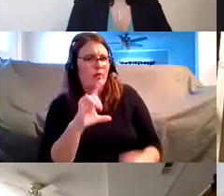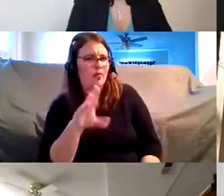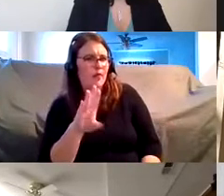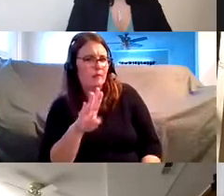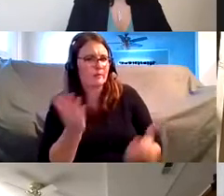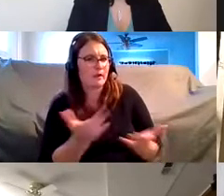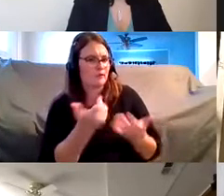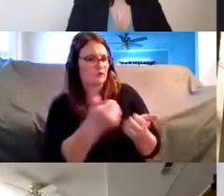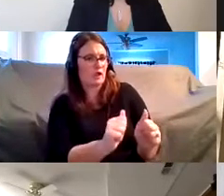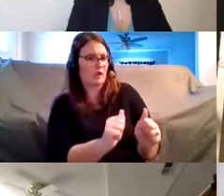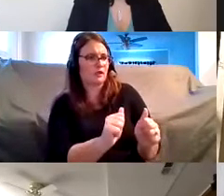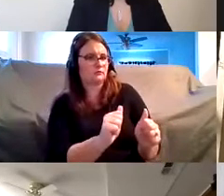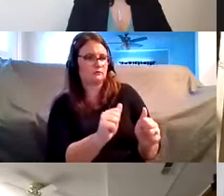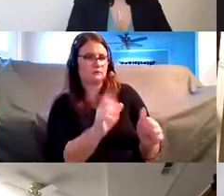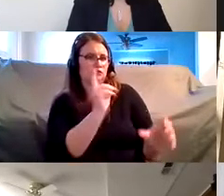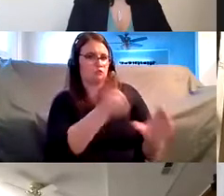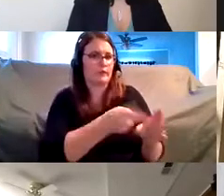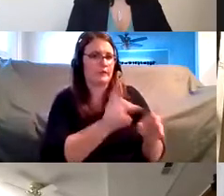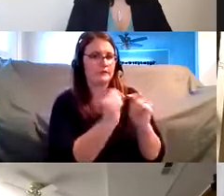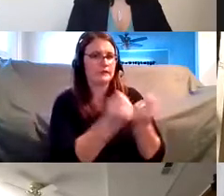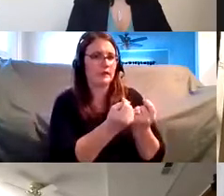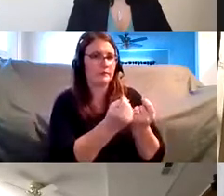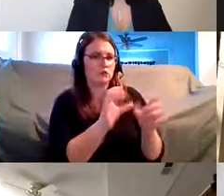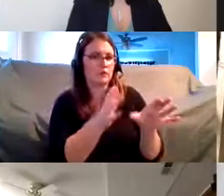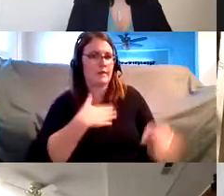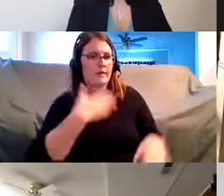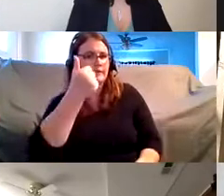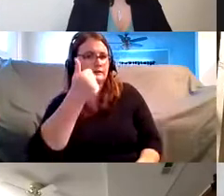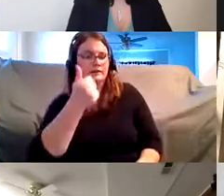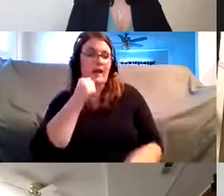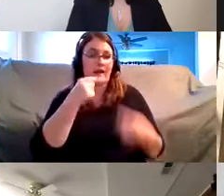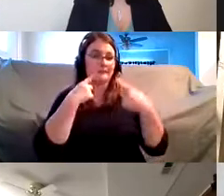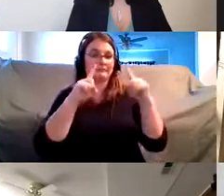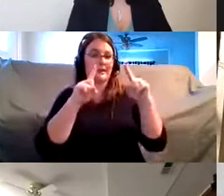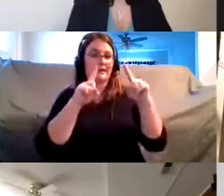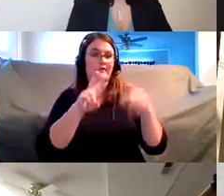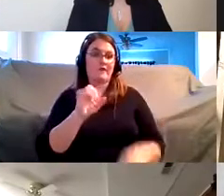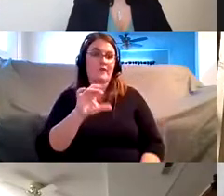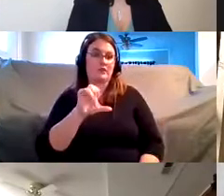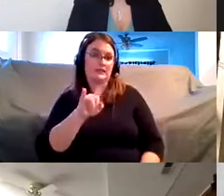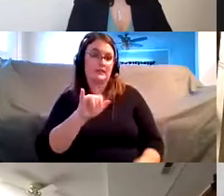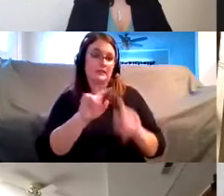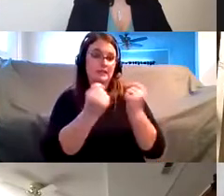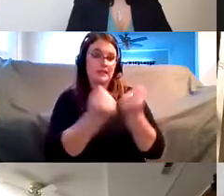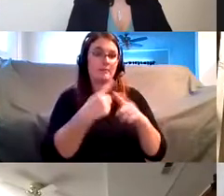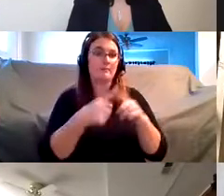So I thought I was so good. I didn't make the varsity team, obviously, but that did not discourage me. It just made me fight even harder.